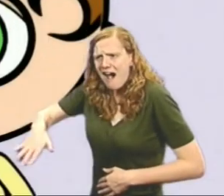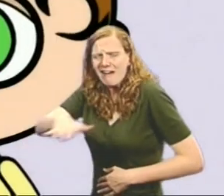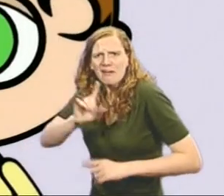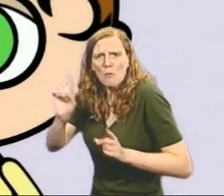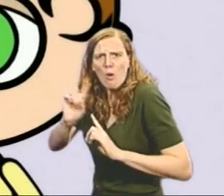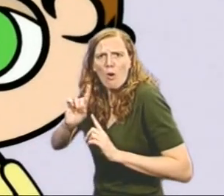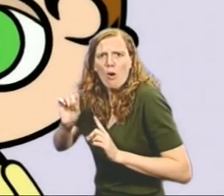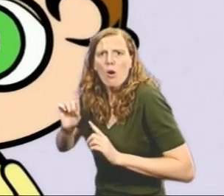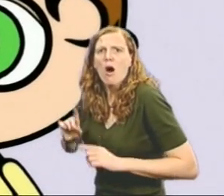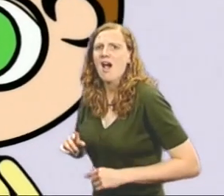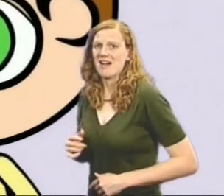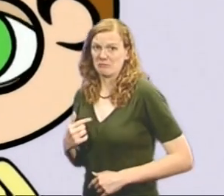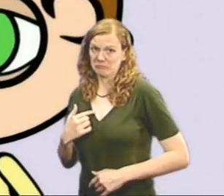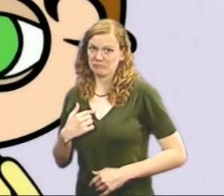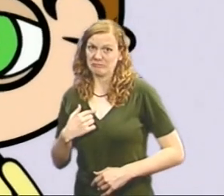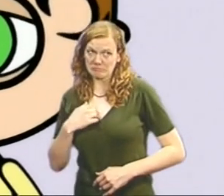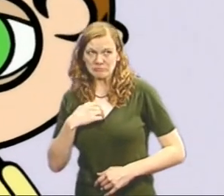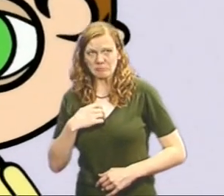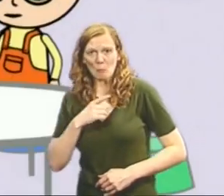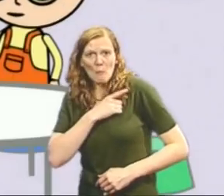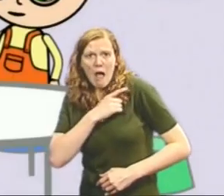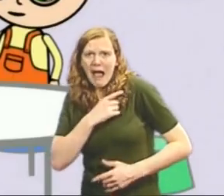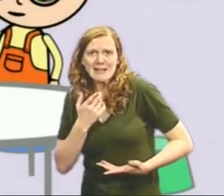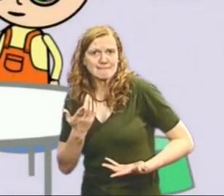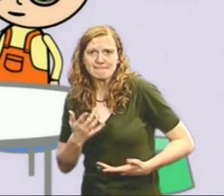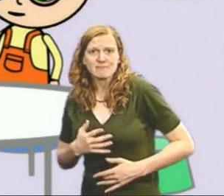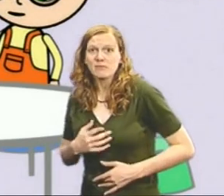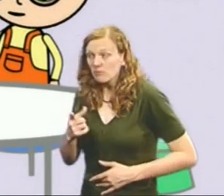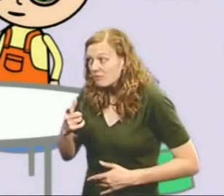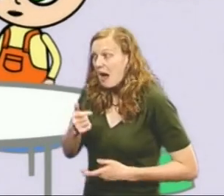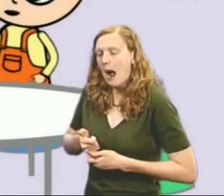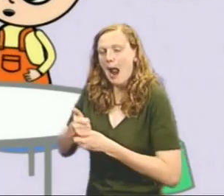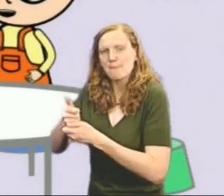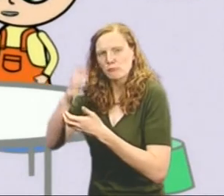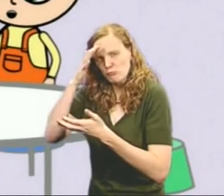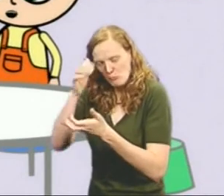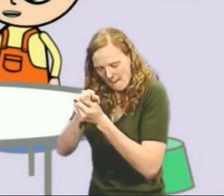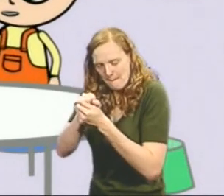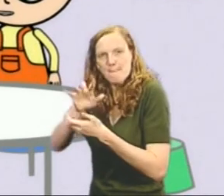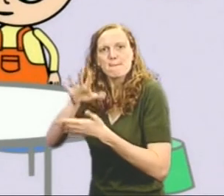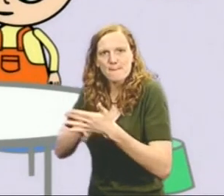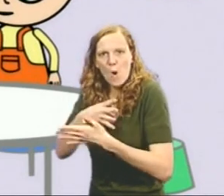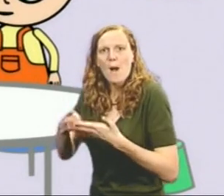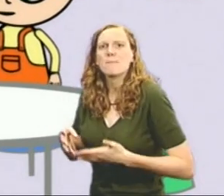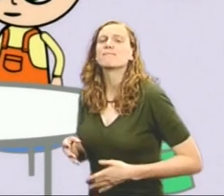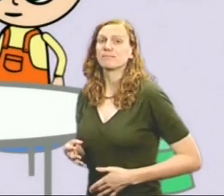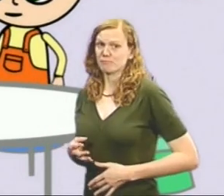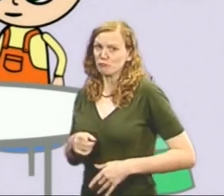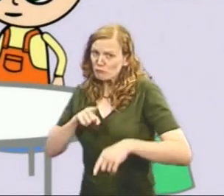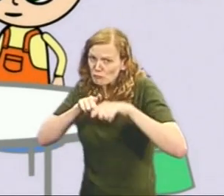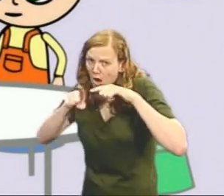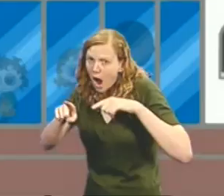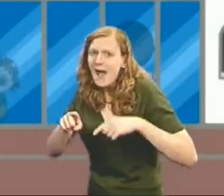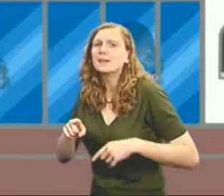why? That might help you to remember the words to your poem. It's worth a try. What do you want to do first? Let's paint